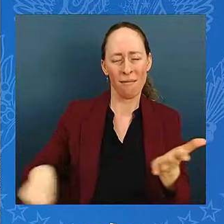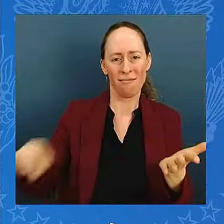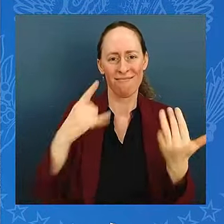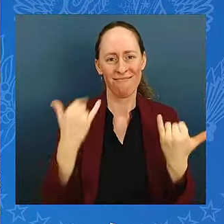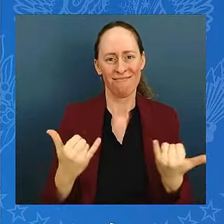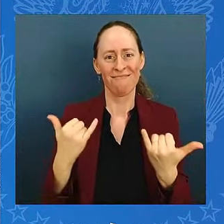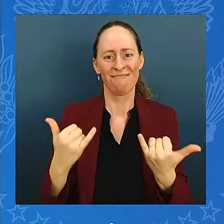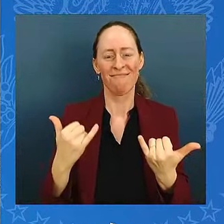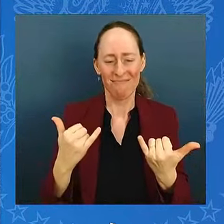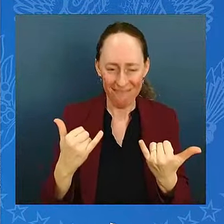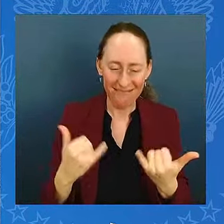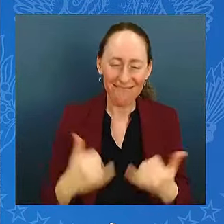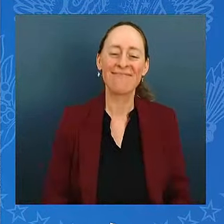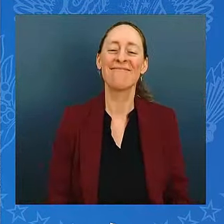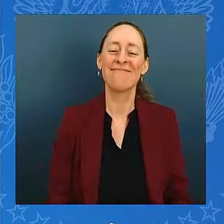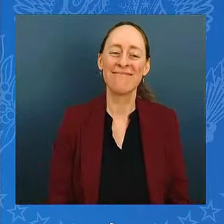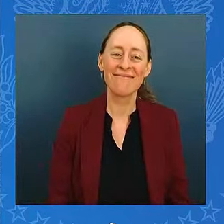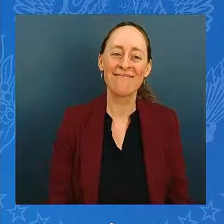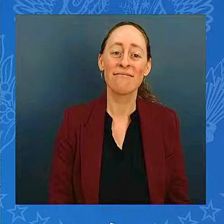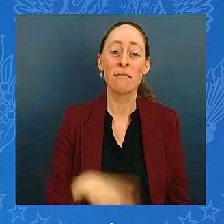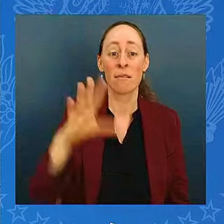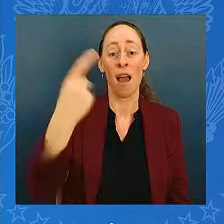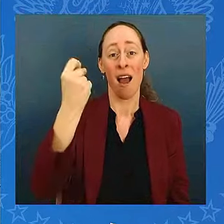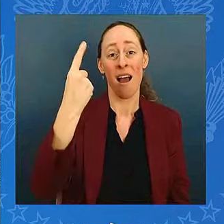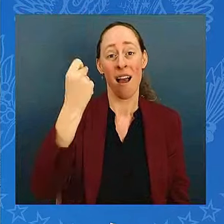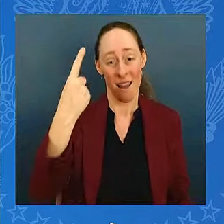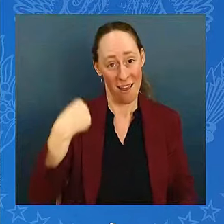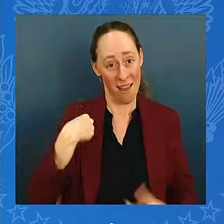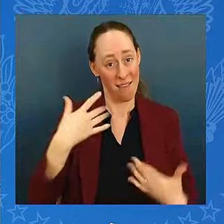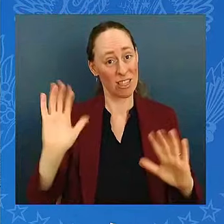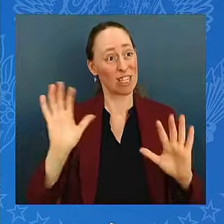our work is far from over.